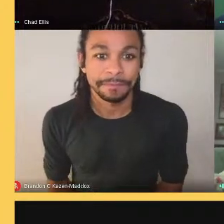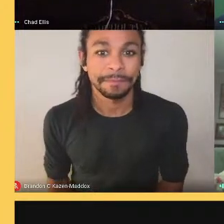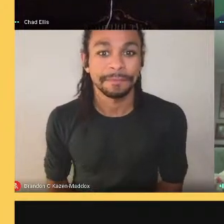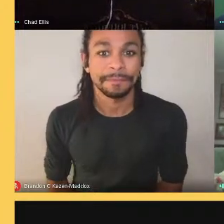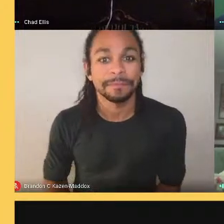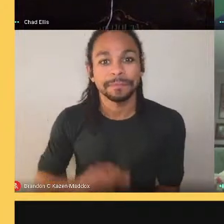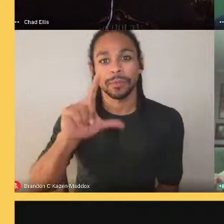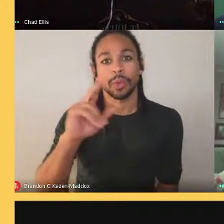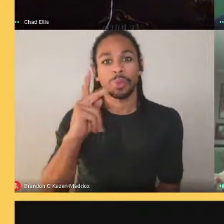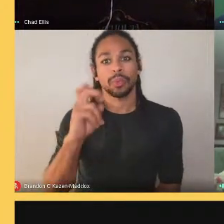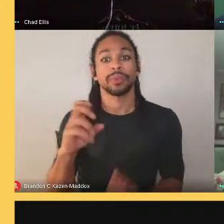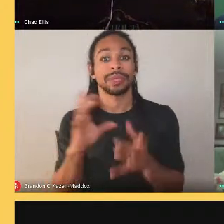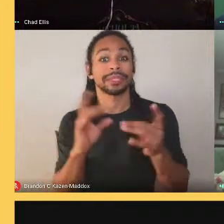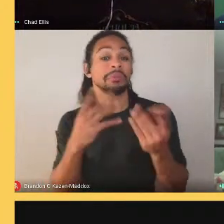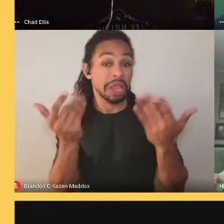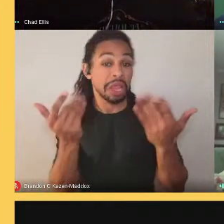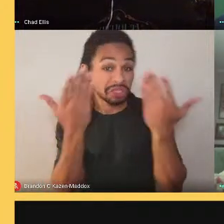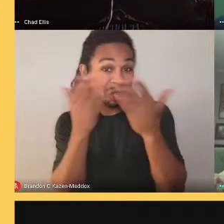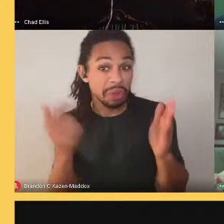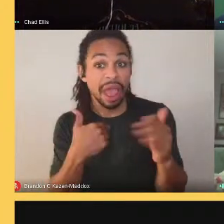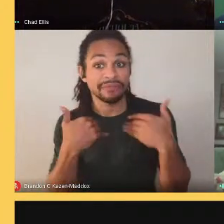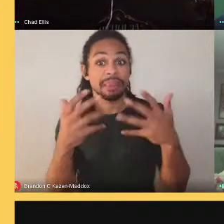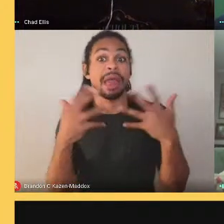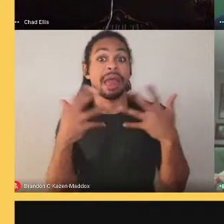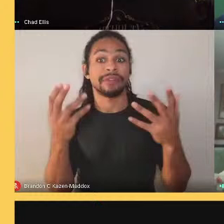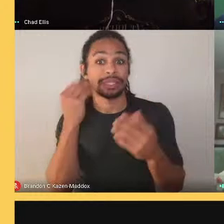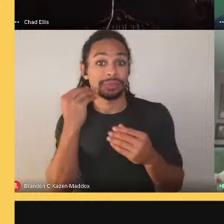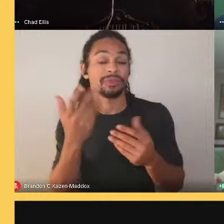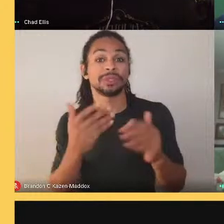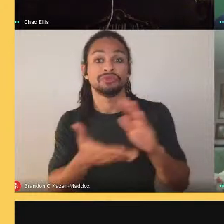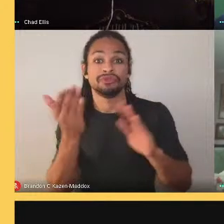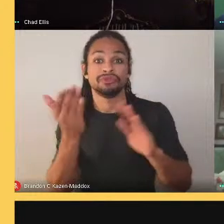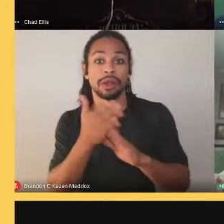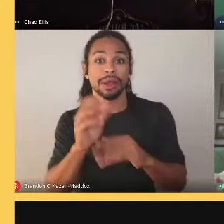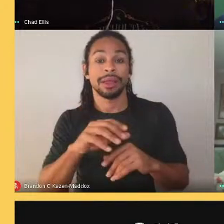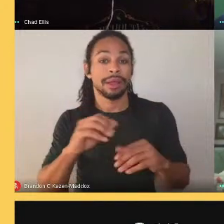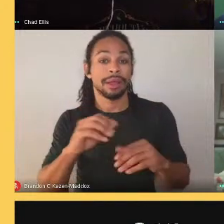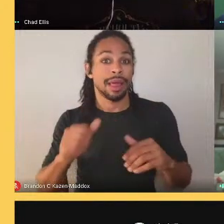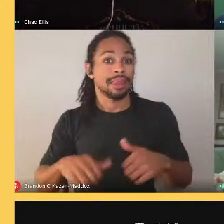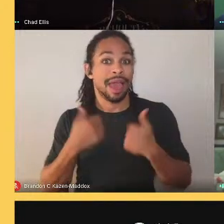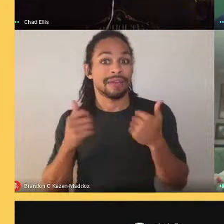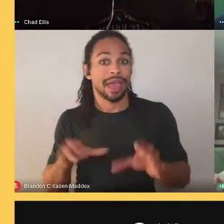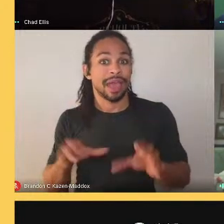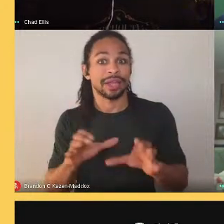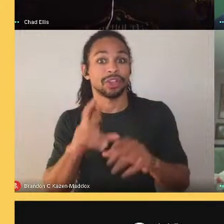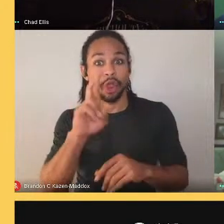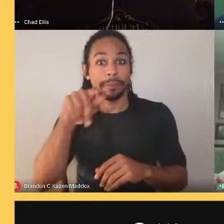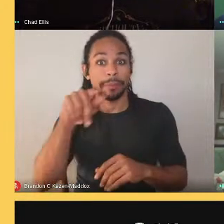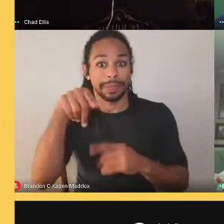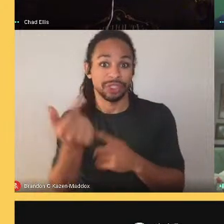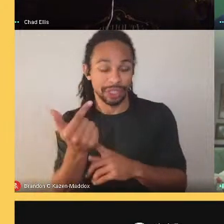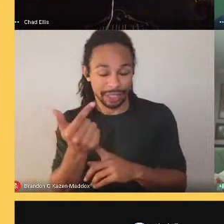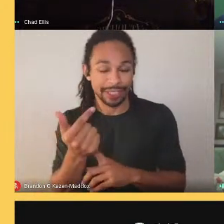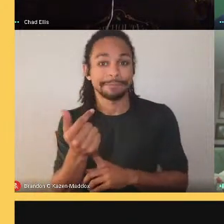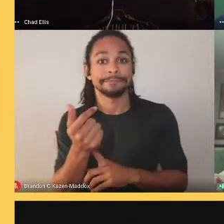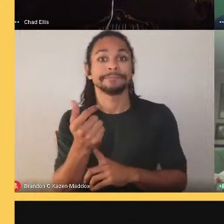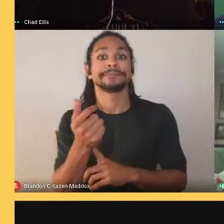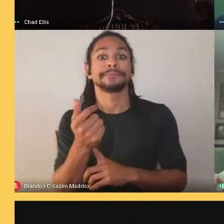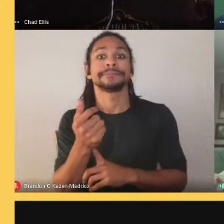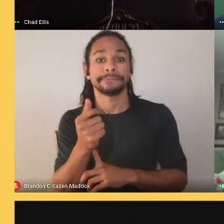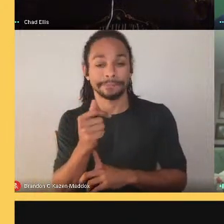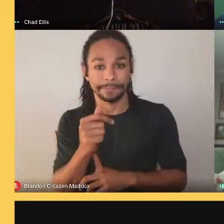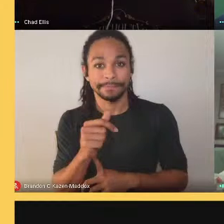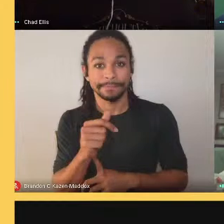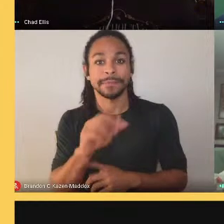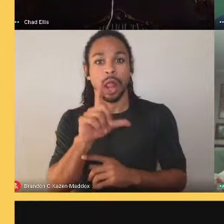running live action role-playing games and like working to design them for that. And those are fundamentally games that are designed to be like done